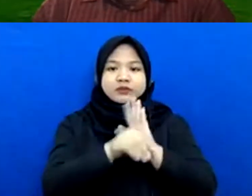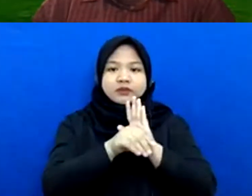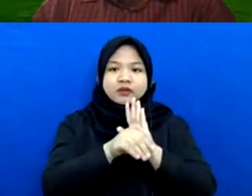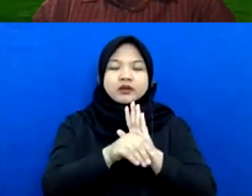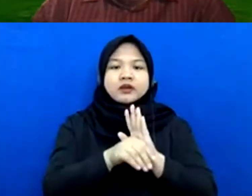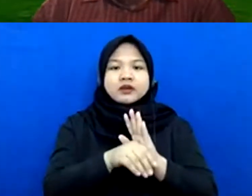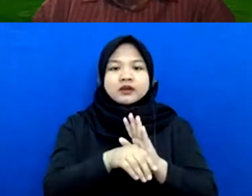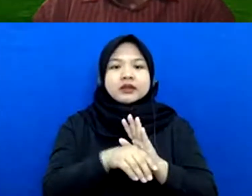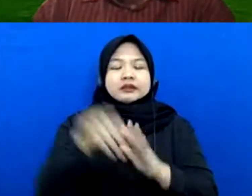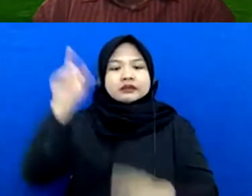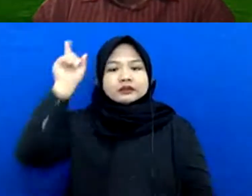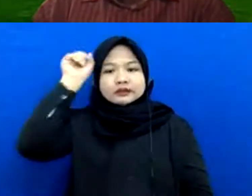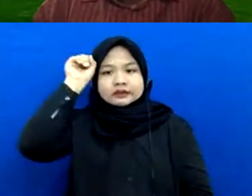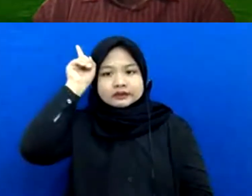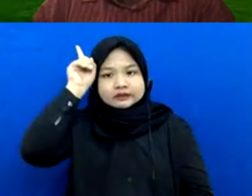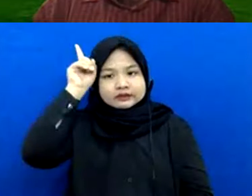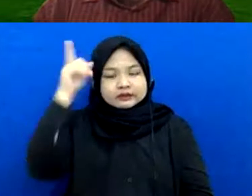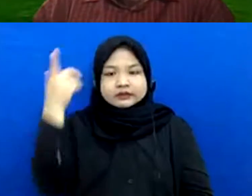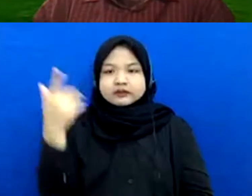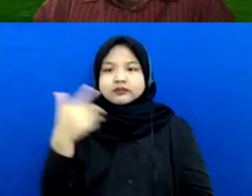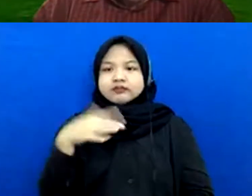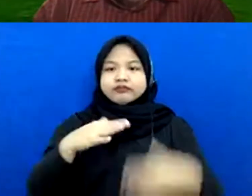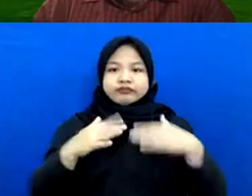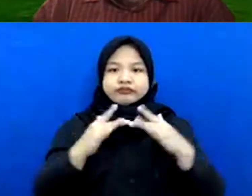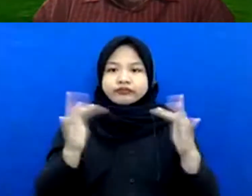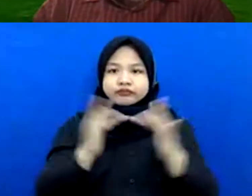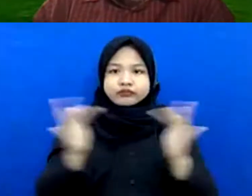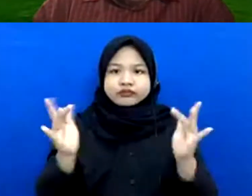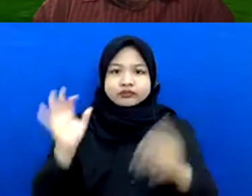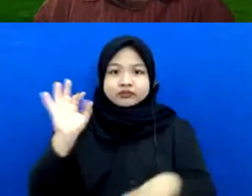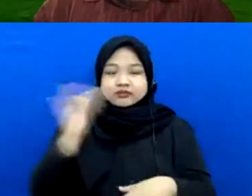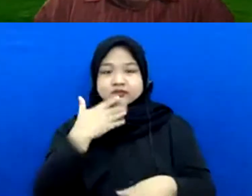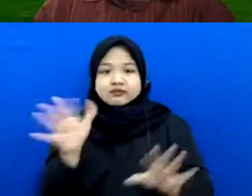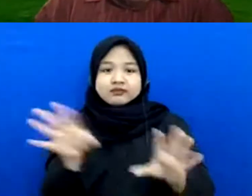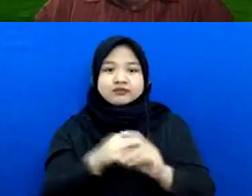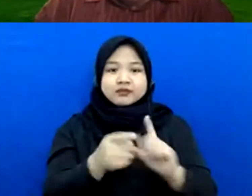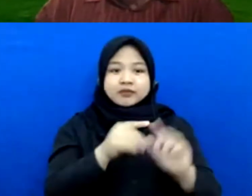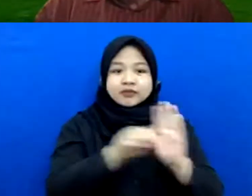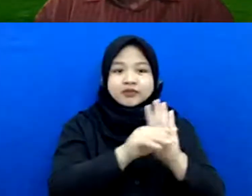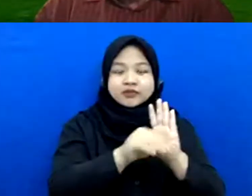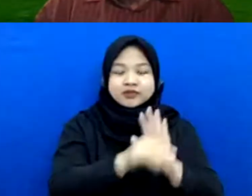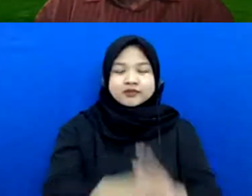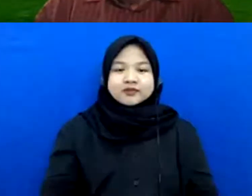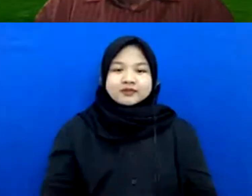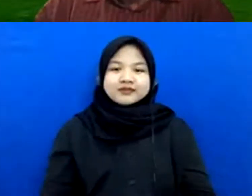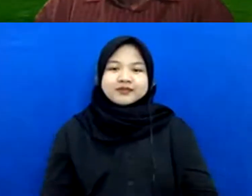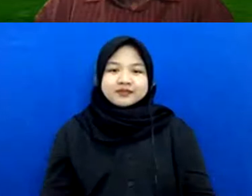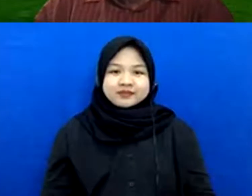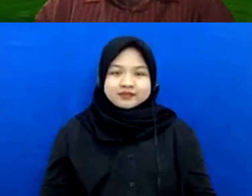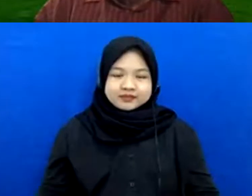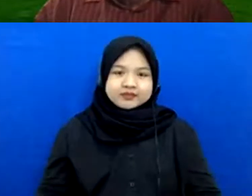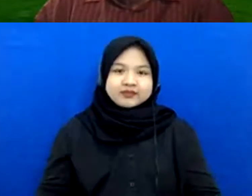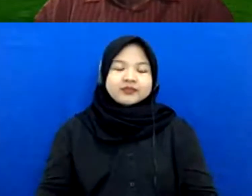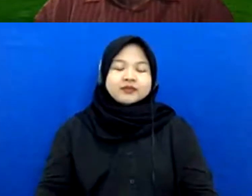the signal sometimes is not stable. Thank you so much for joining from Papua. Yes, this